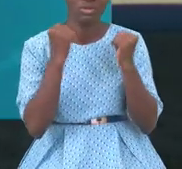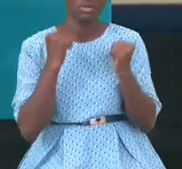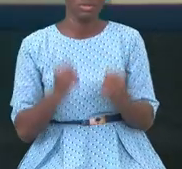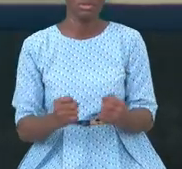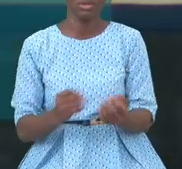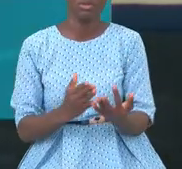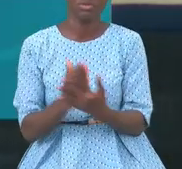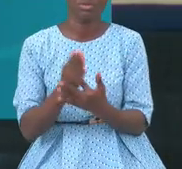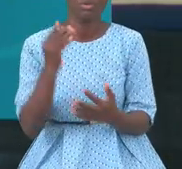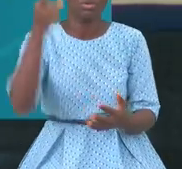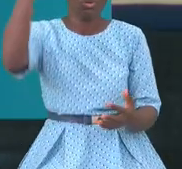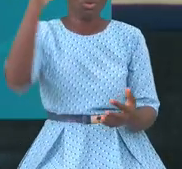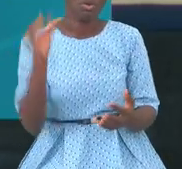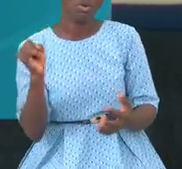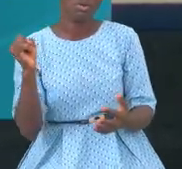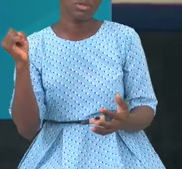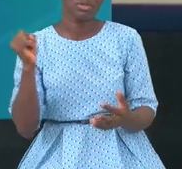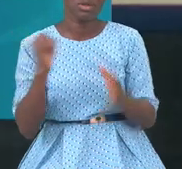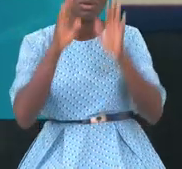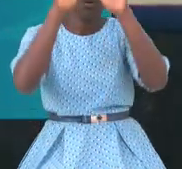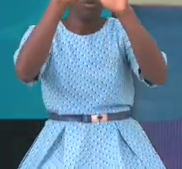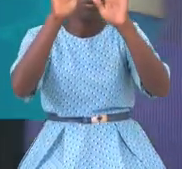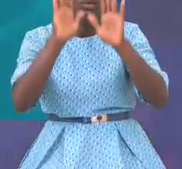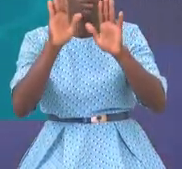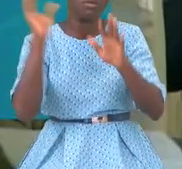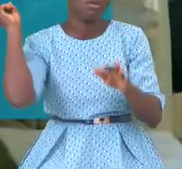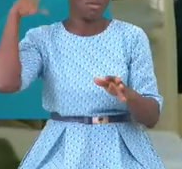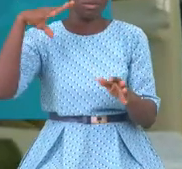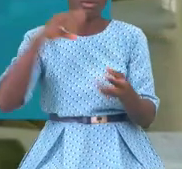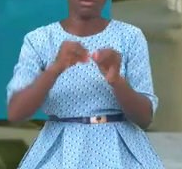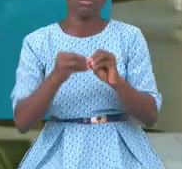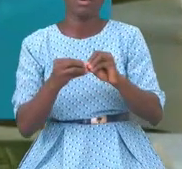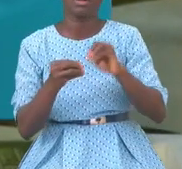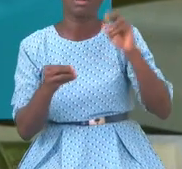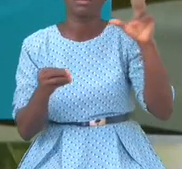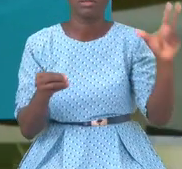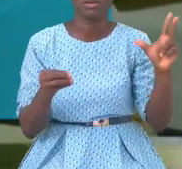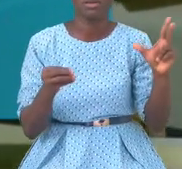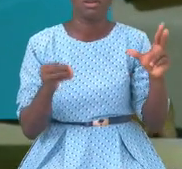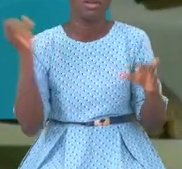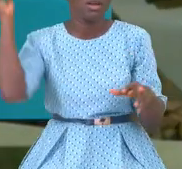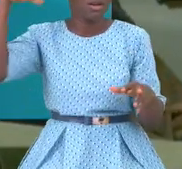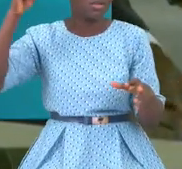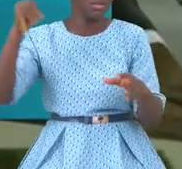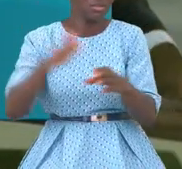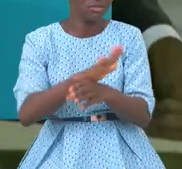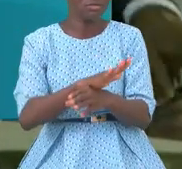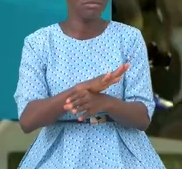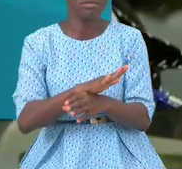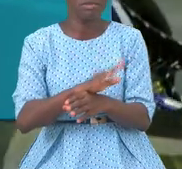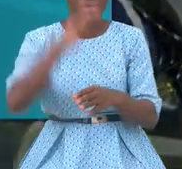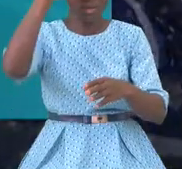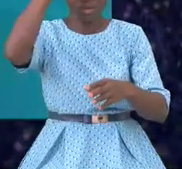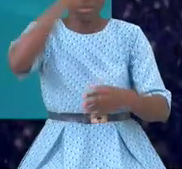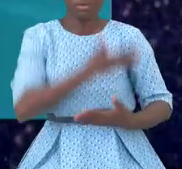grateful sonship through God's assuring grace. One, abundant